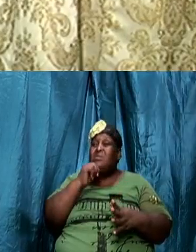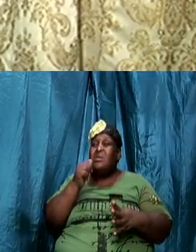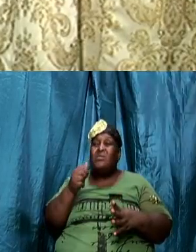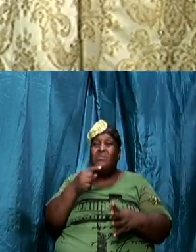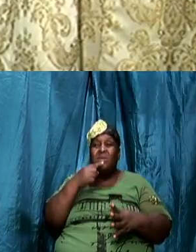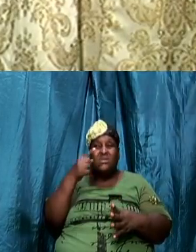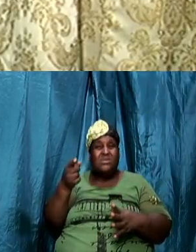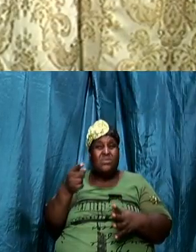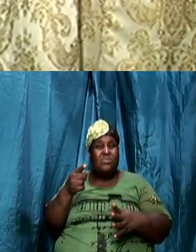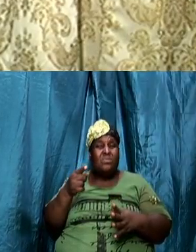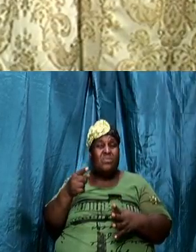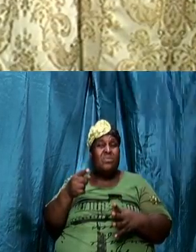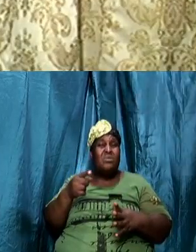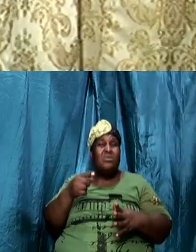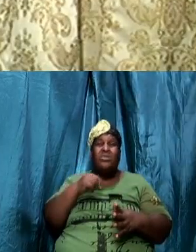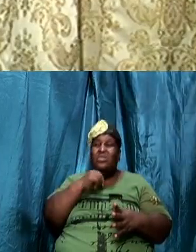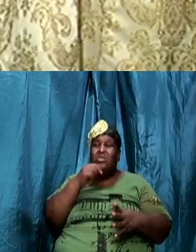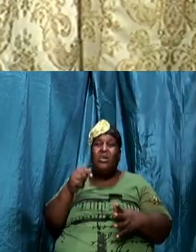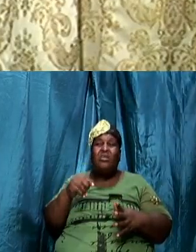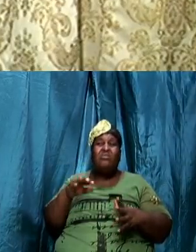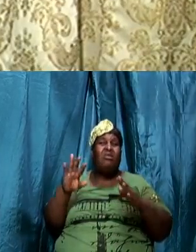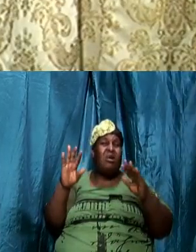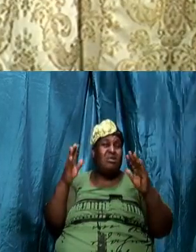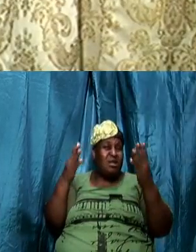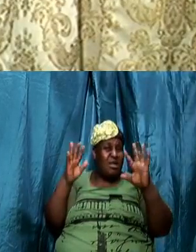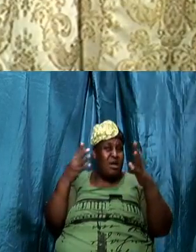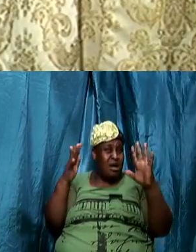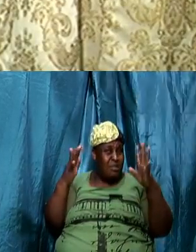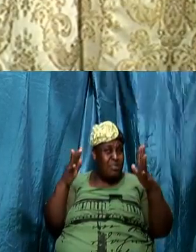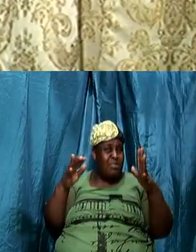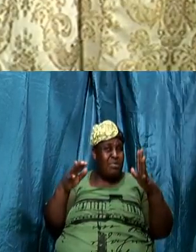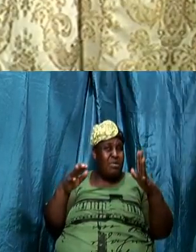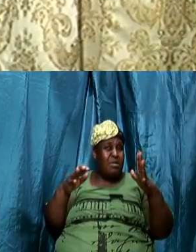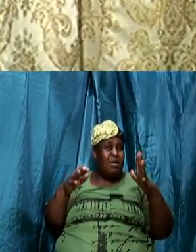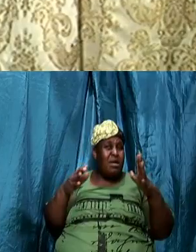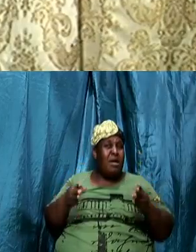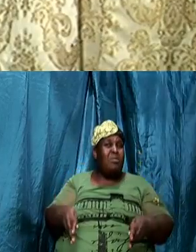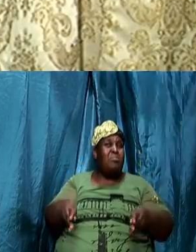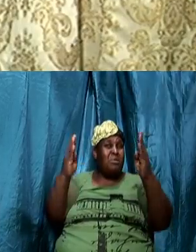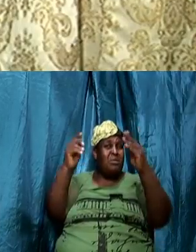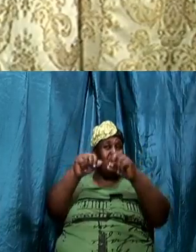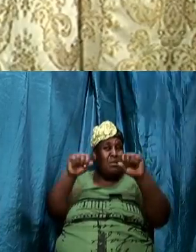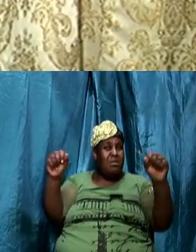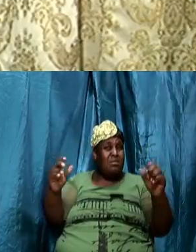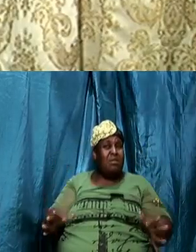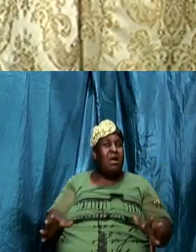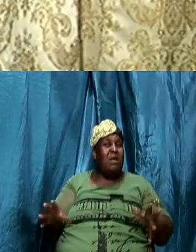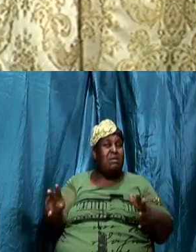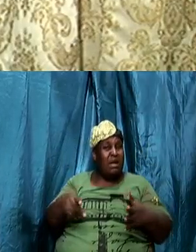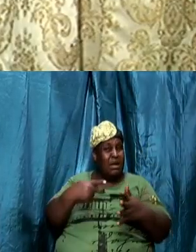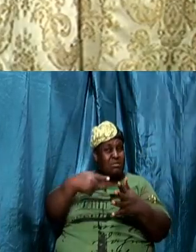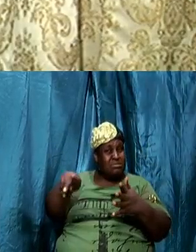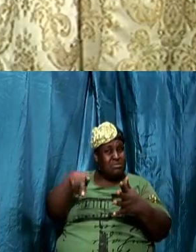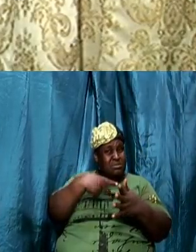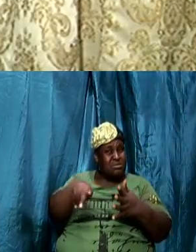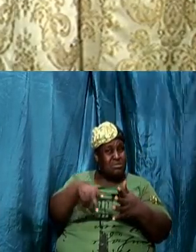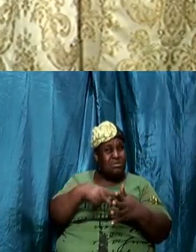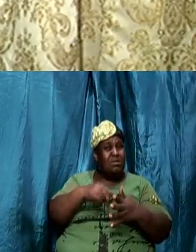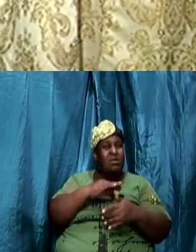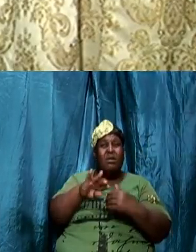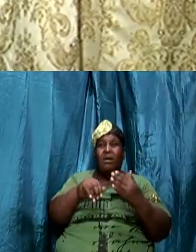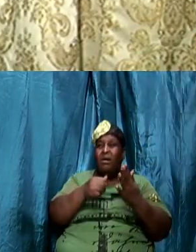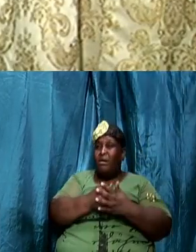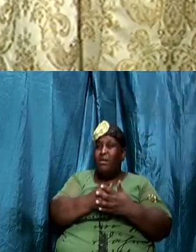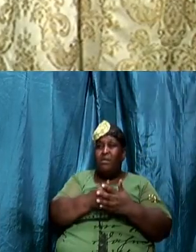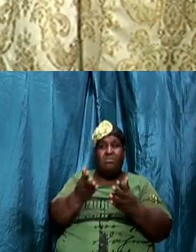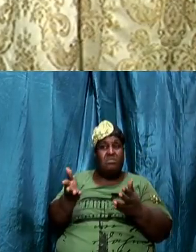clap. We're not saying we're not going to build an altar. We're not saying we're not going to dance. We're going to do all those things, which is what God